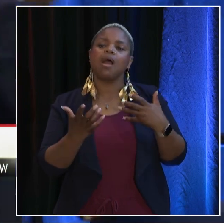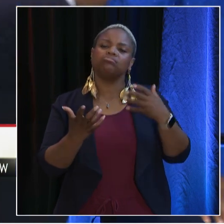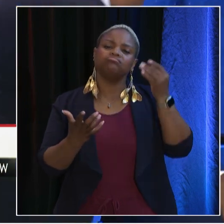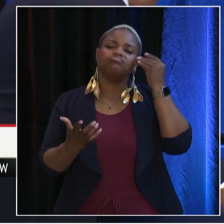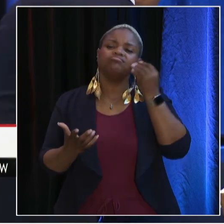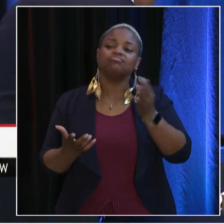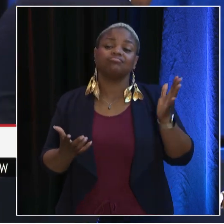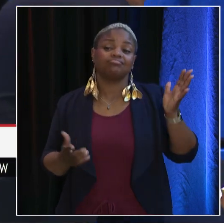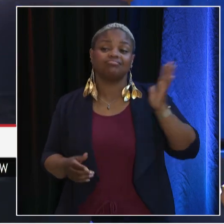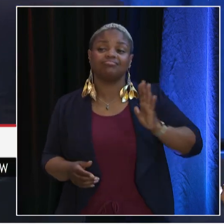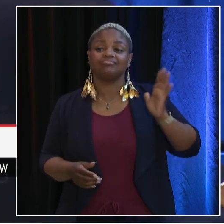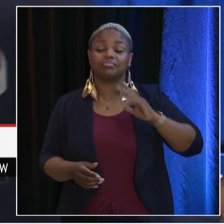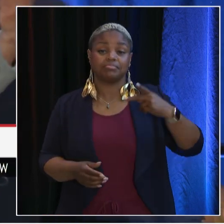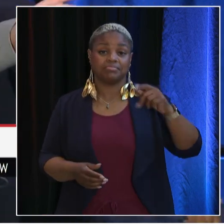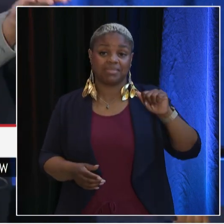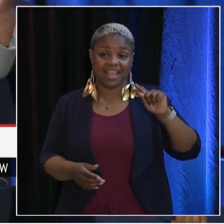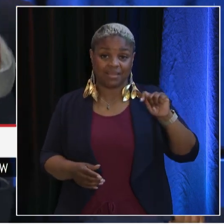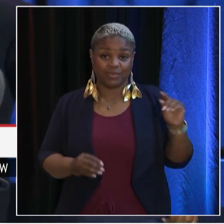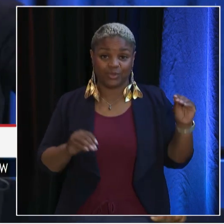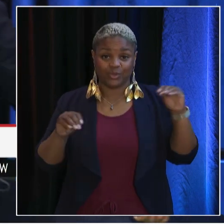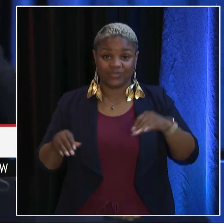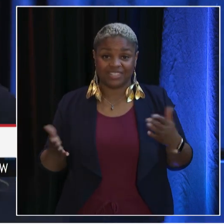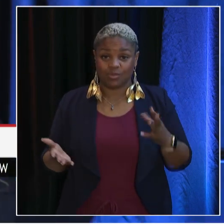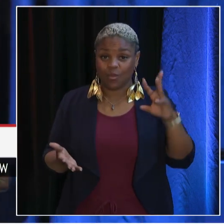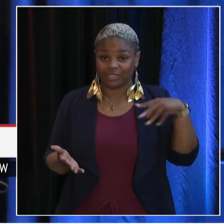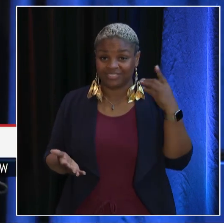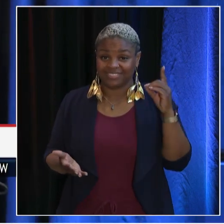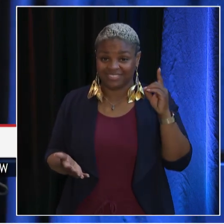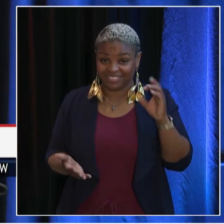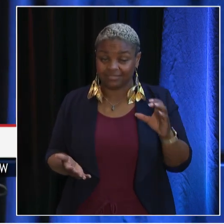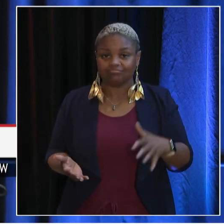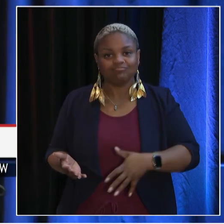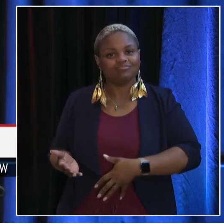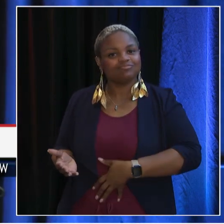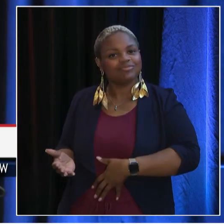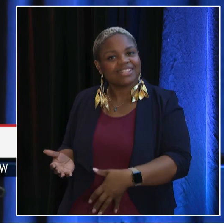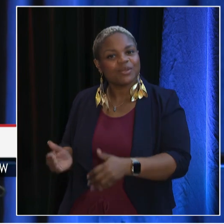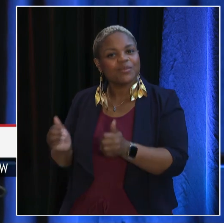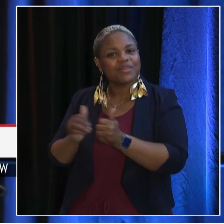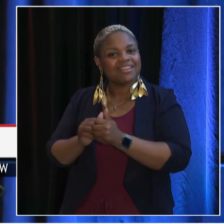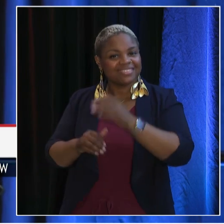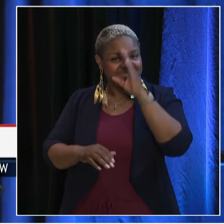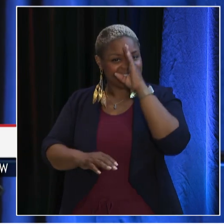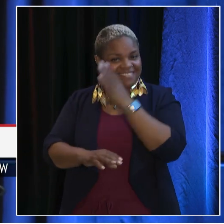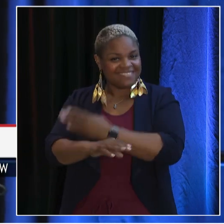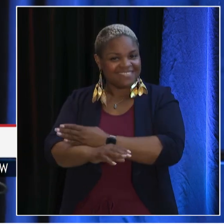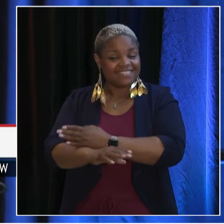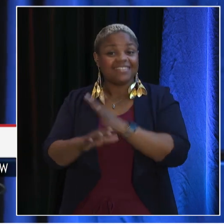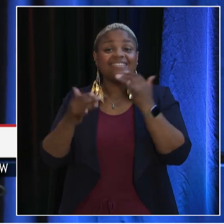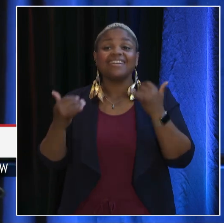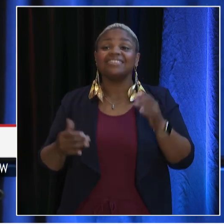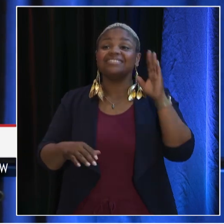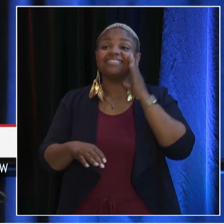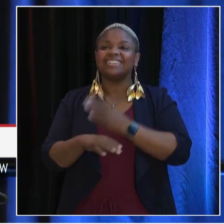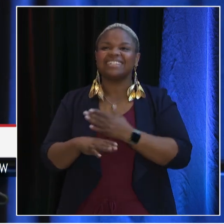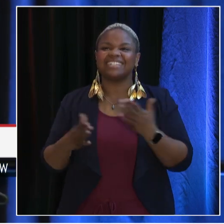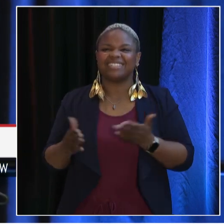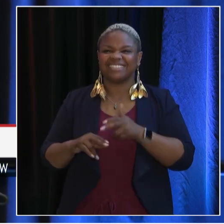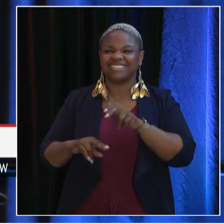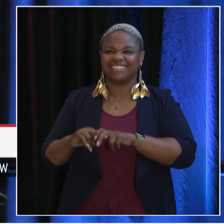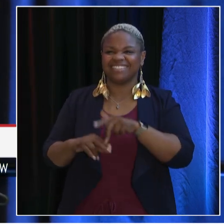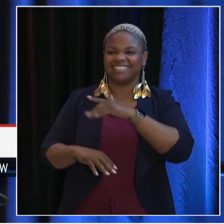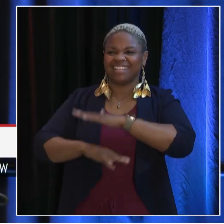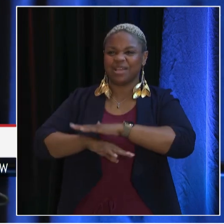she was pregnant with her son, who is here at table 4. And I also want to acknowledge the wonderful family